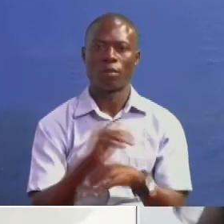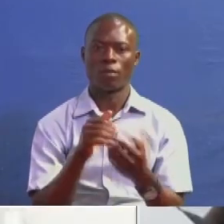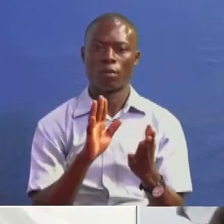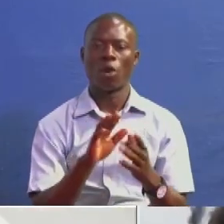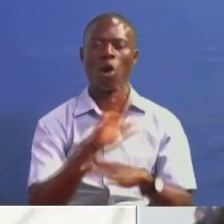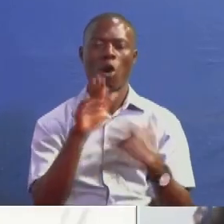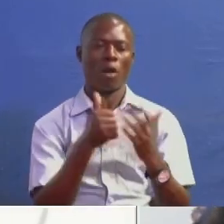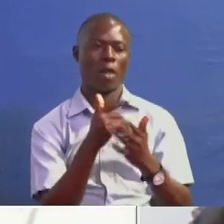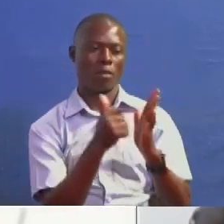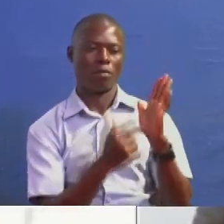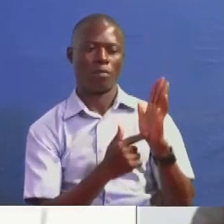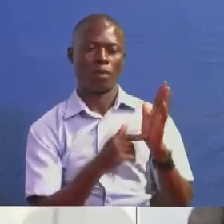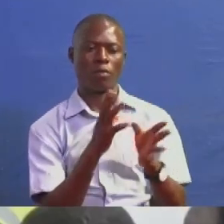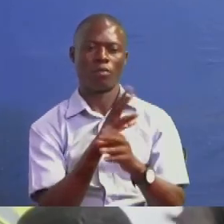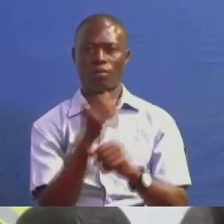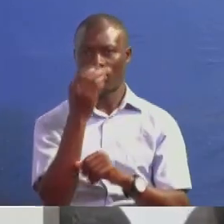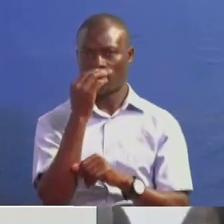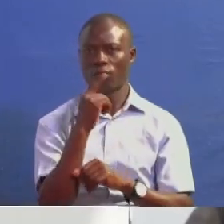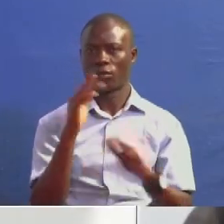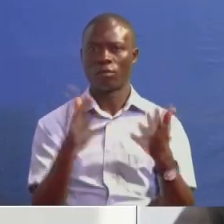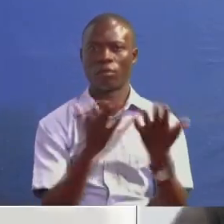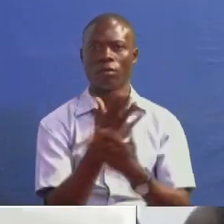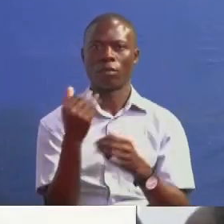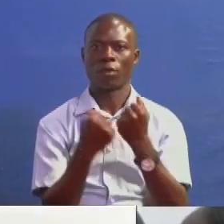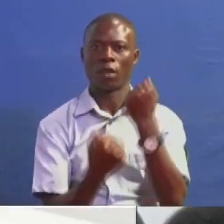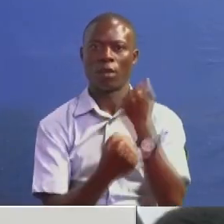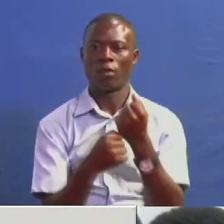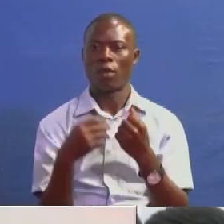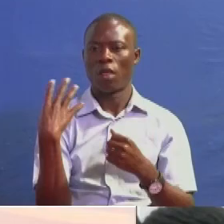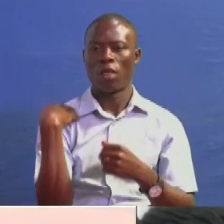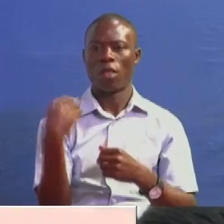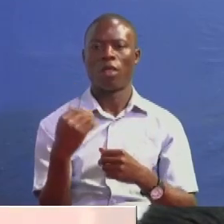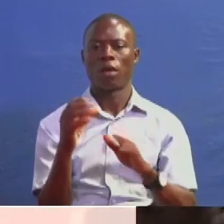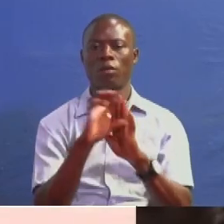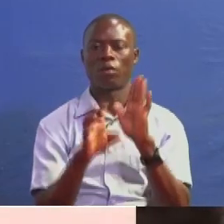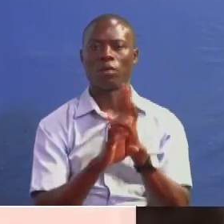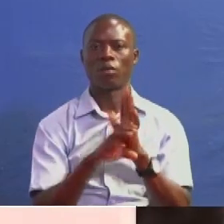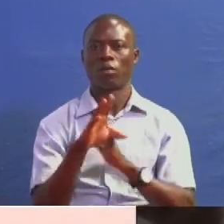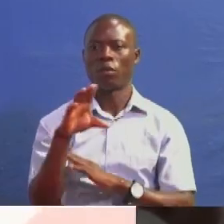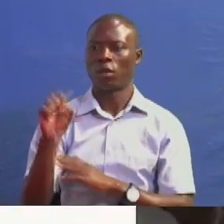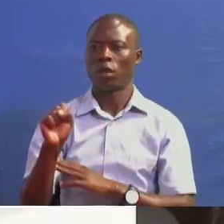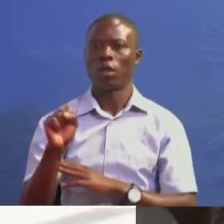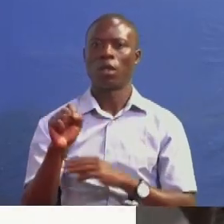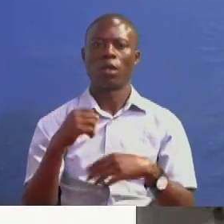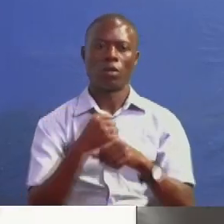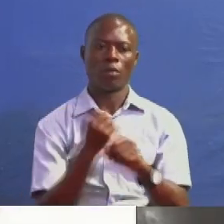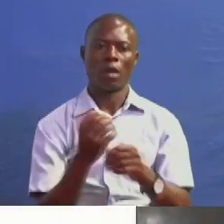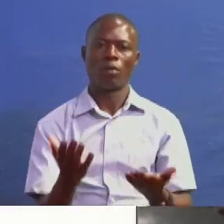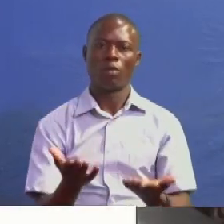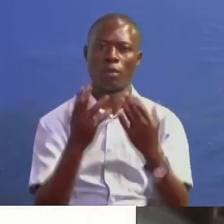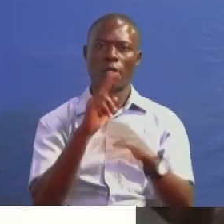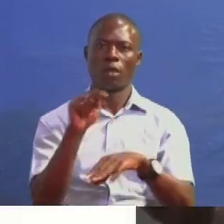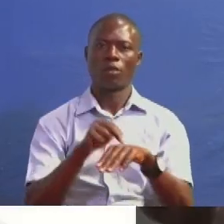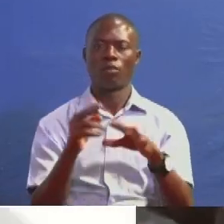another note, President Ruto encouraged Kenyans to support the recently reconstituted cabinet as a means to promote national